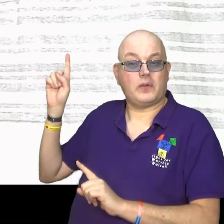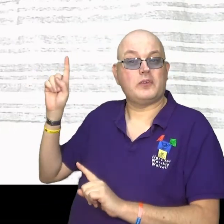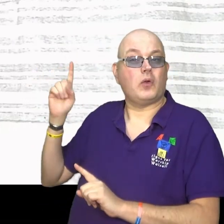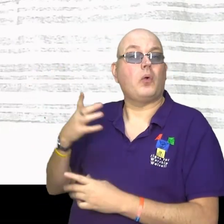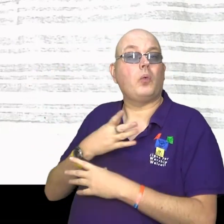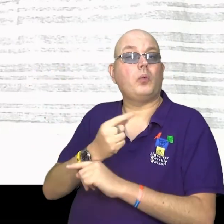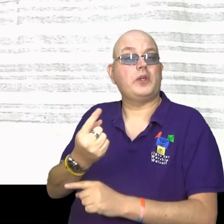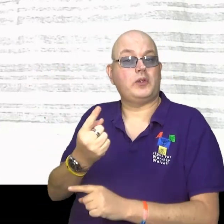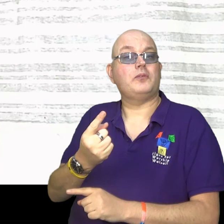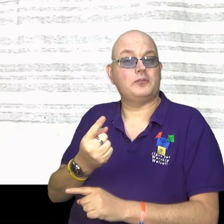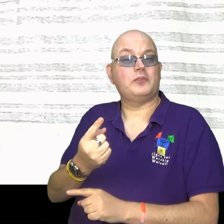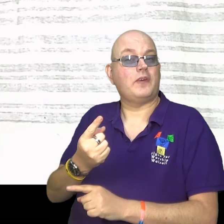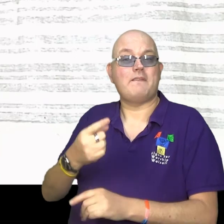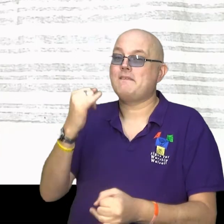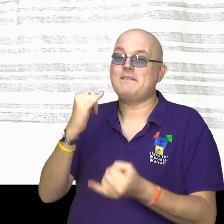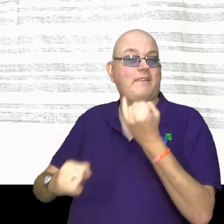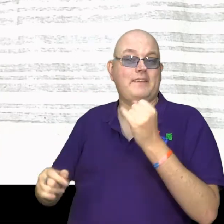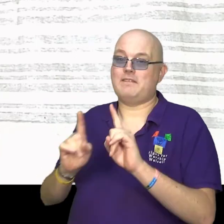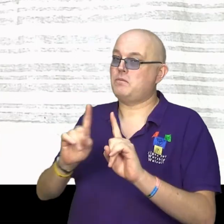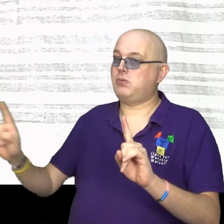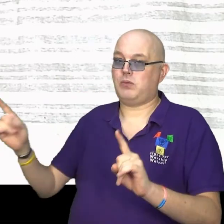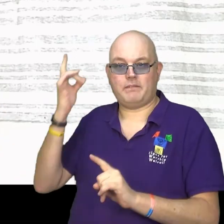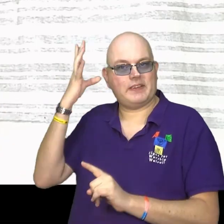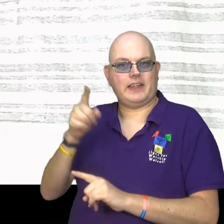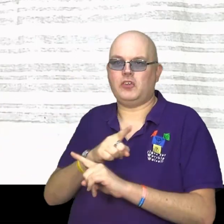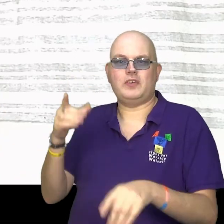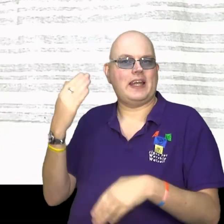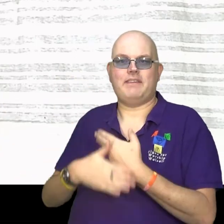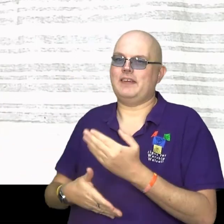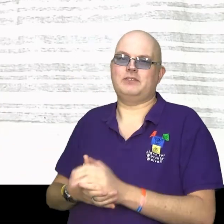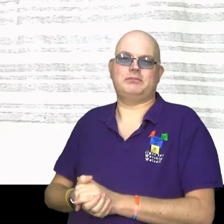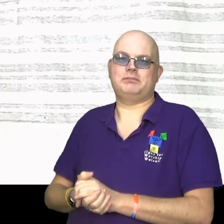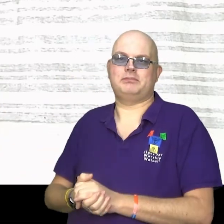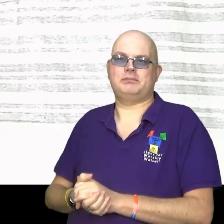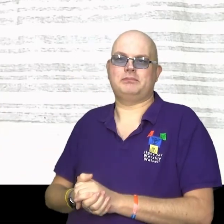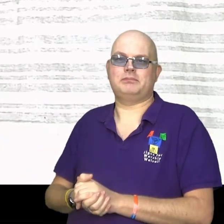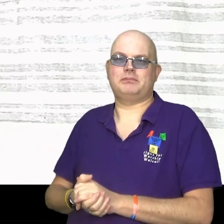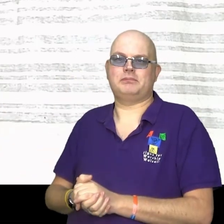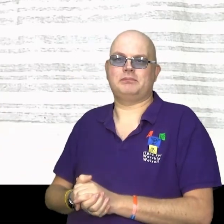God who goes with you. He will not fail you or forsake you.